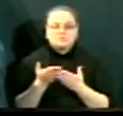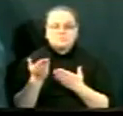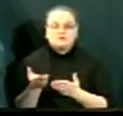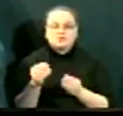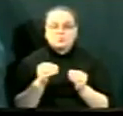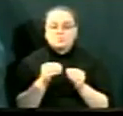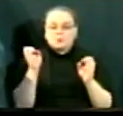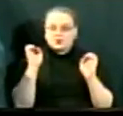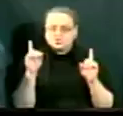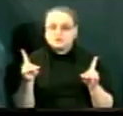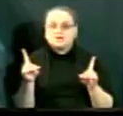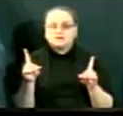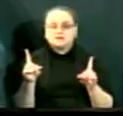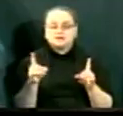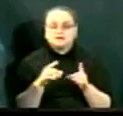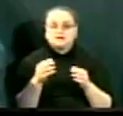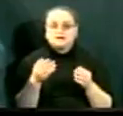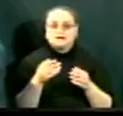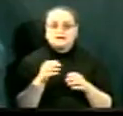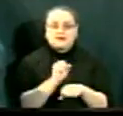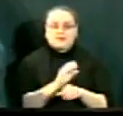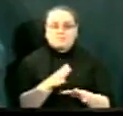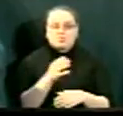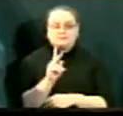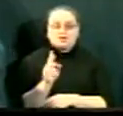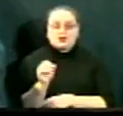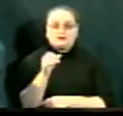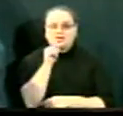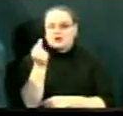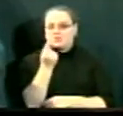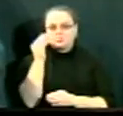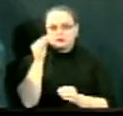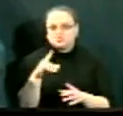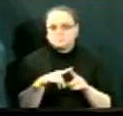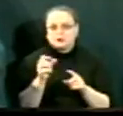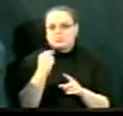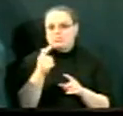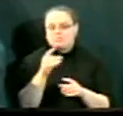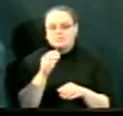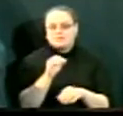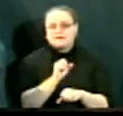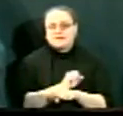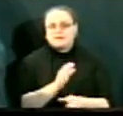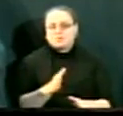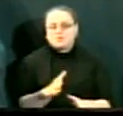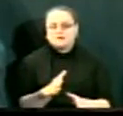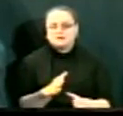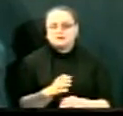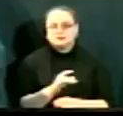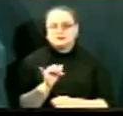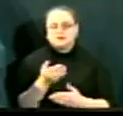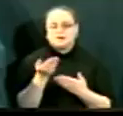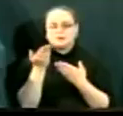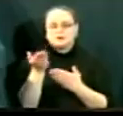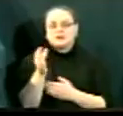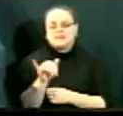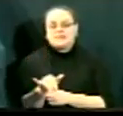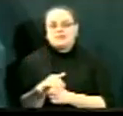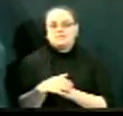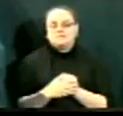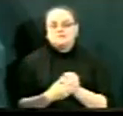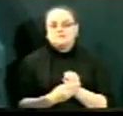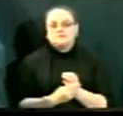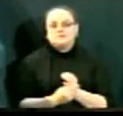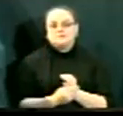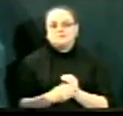more education to the employees of Knox County, not just teachers, but all the employees. And we've also presented that to